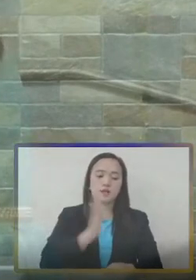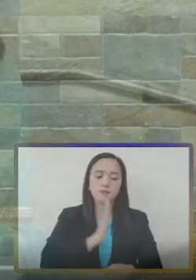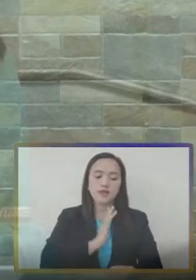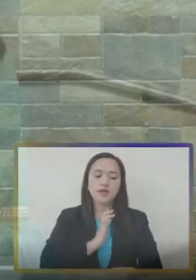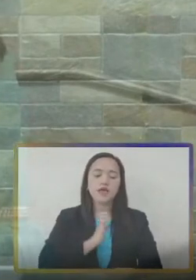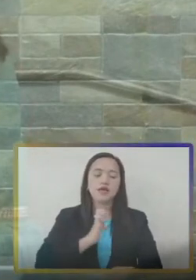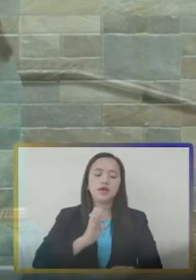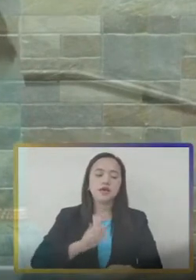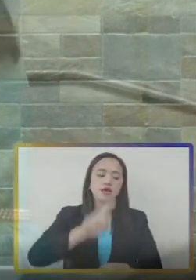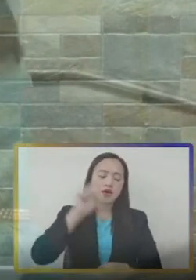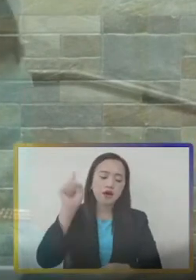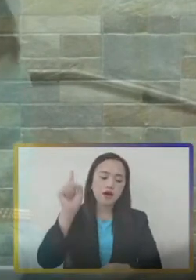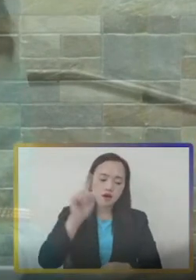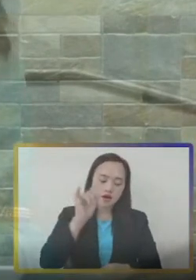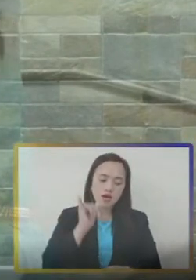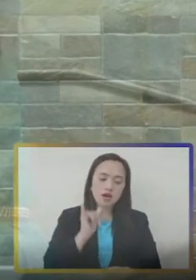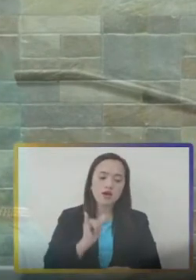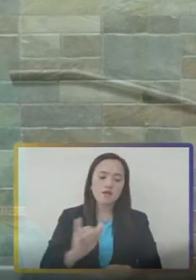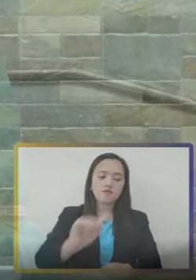will be